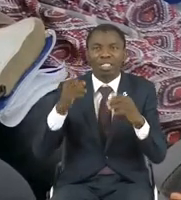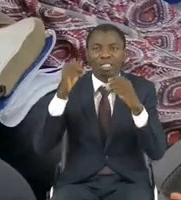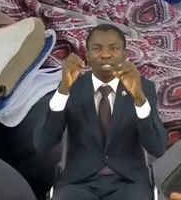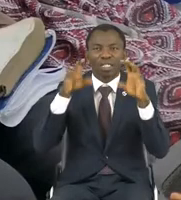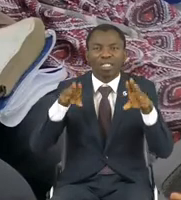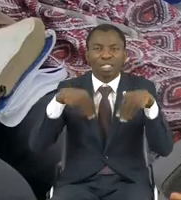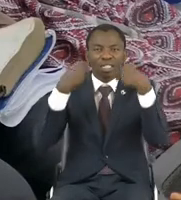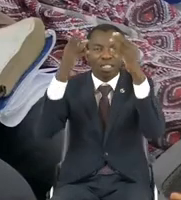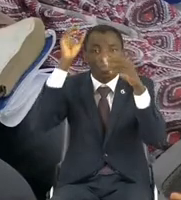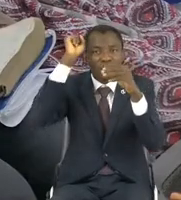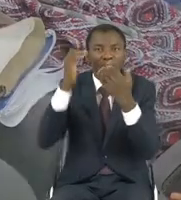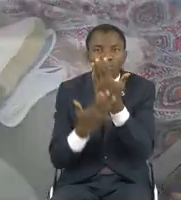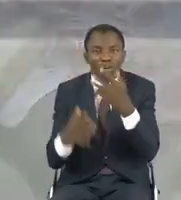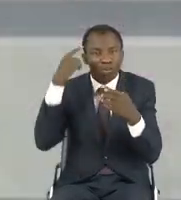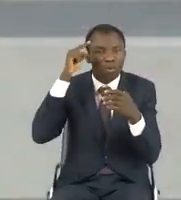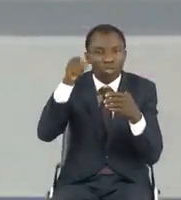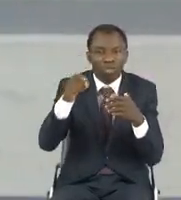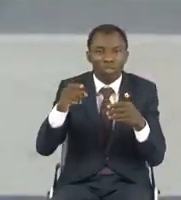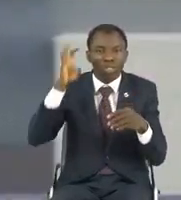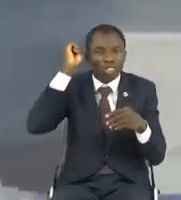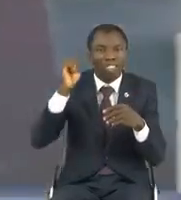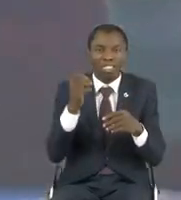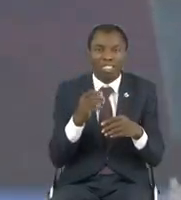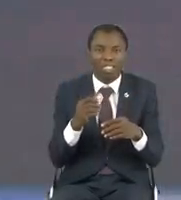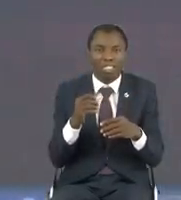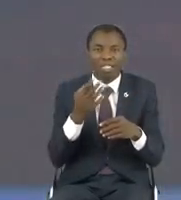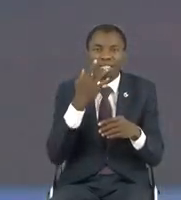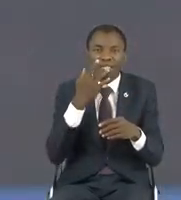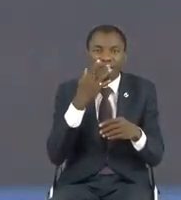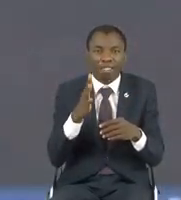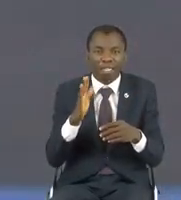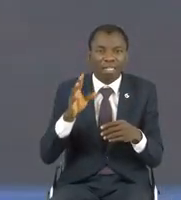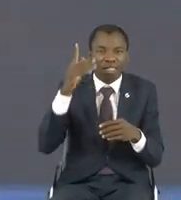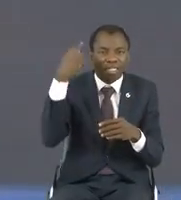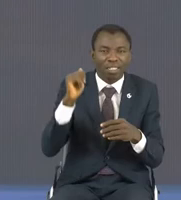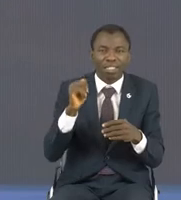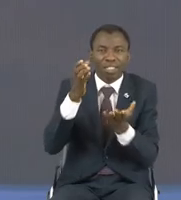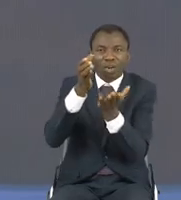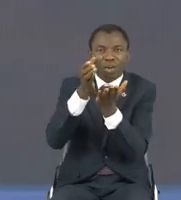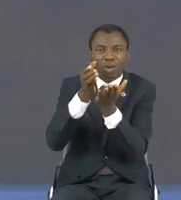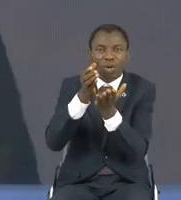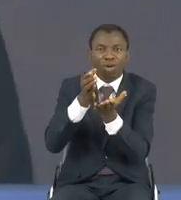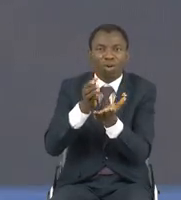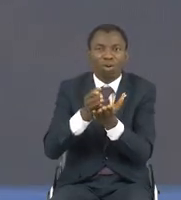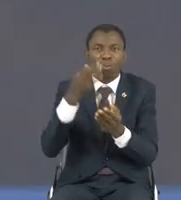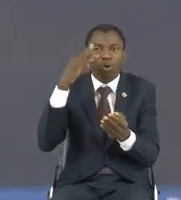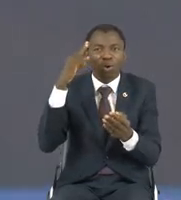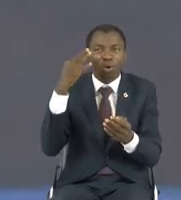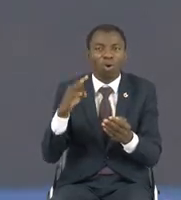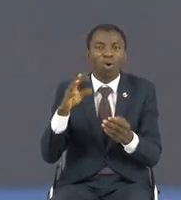you. He tasted the cup of indignation and the death